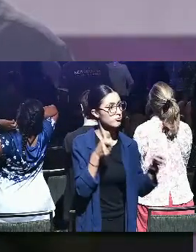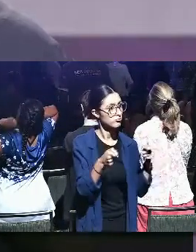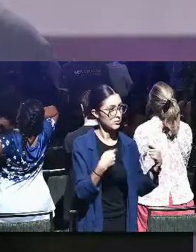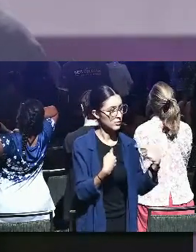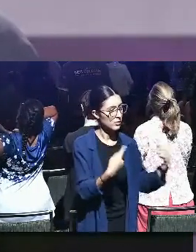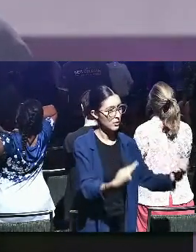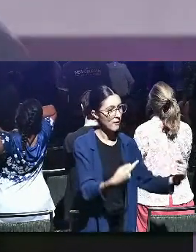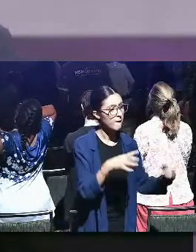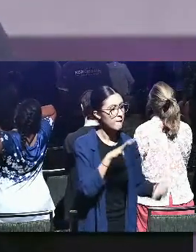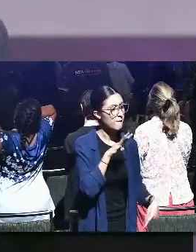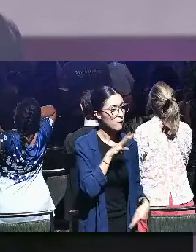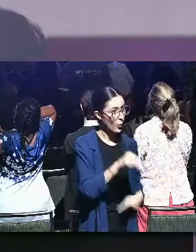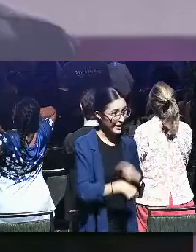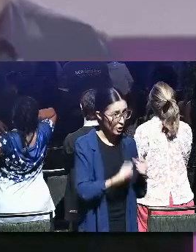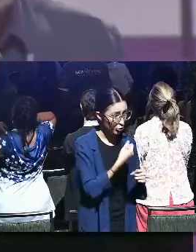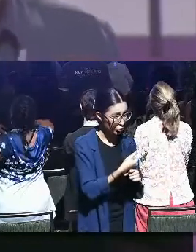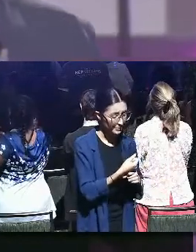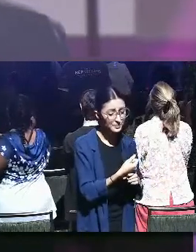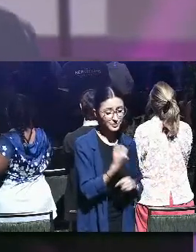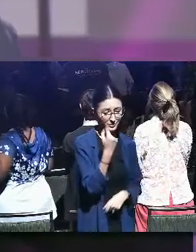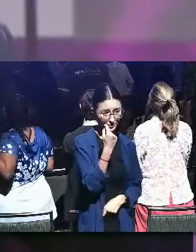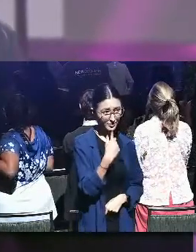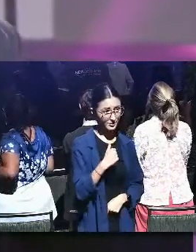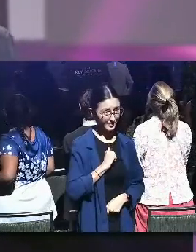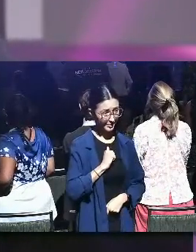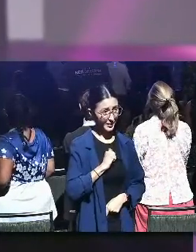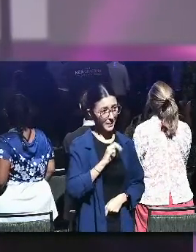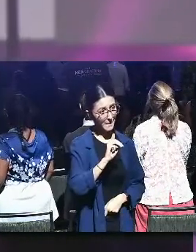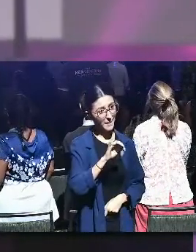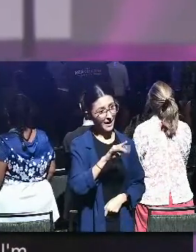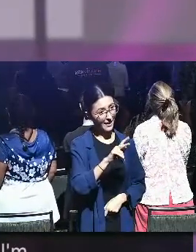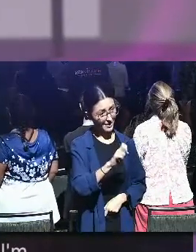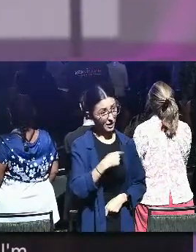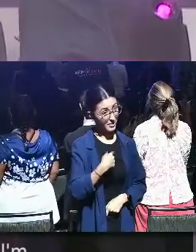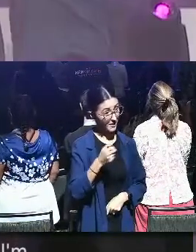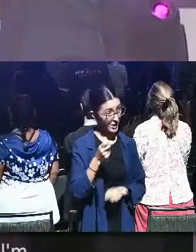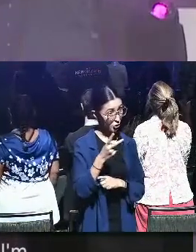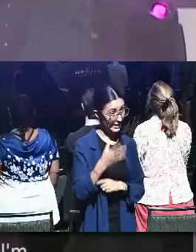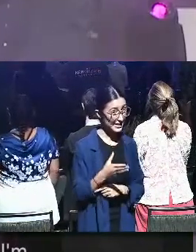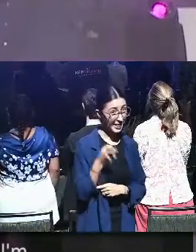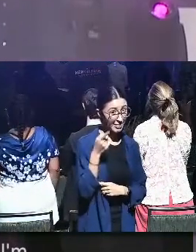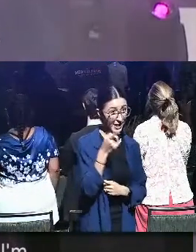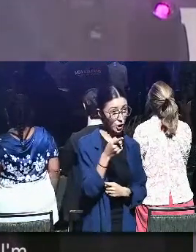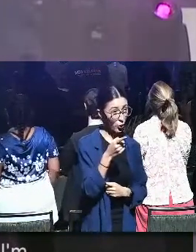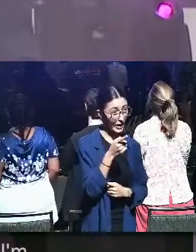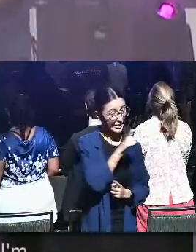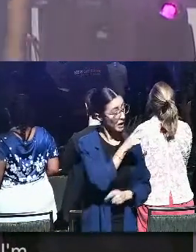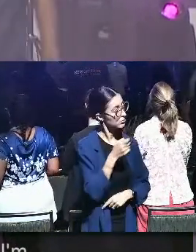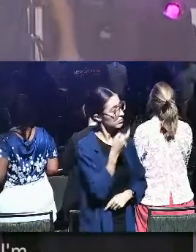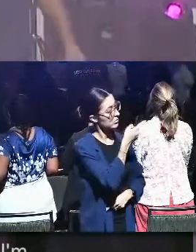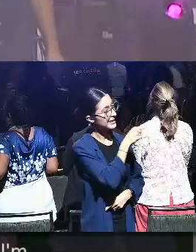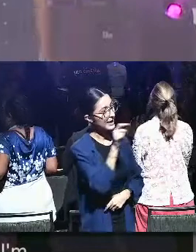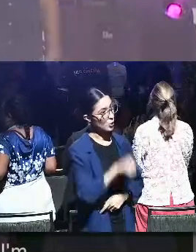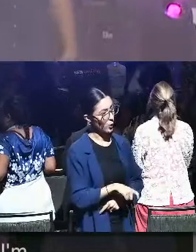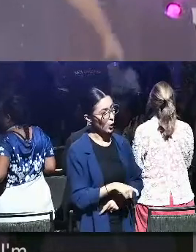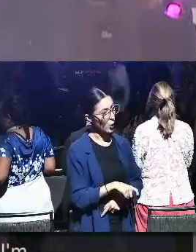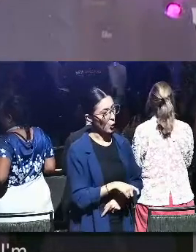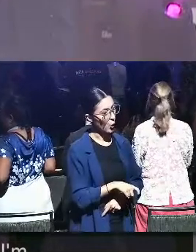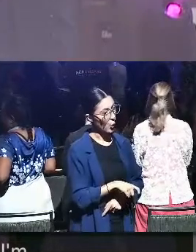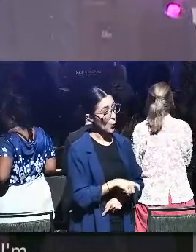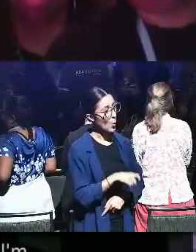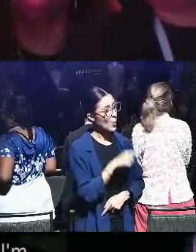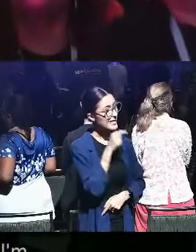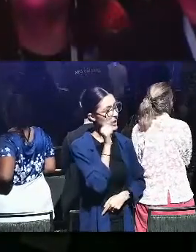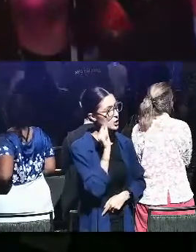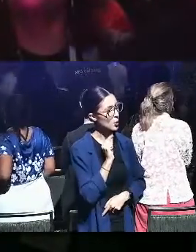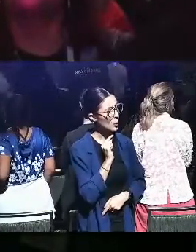years. My name's Mike Tolliver, and I'm the evangelist in San Antonio with my wife, Amber Jean, here. Amen.